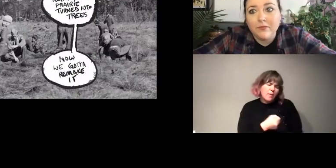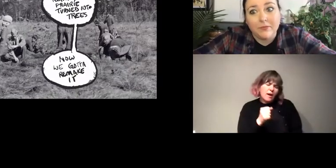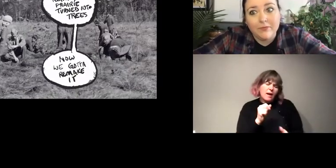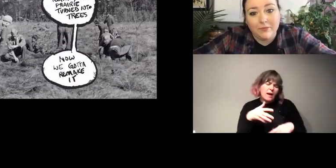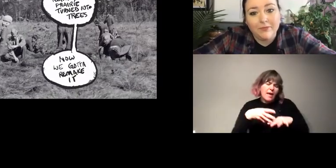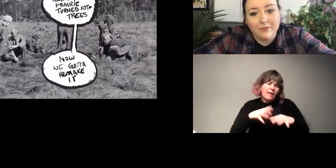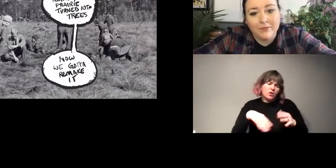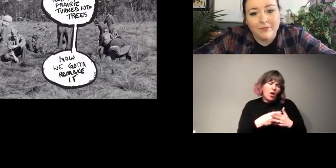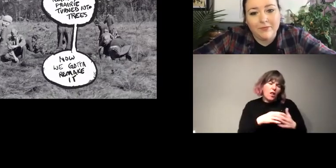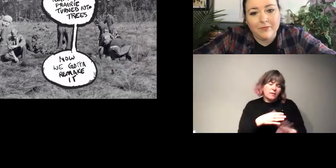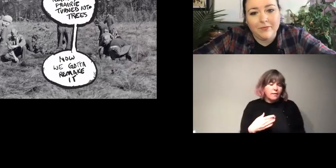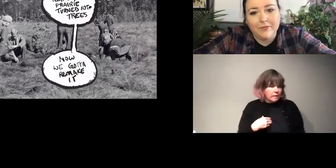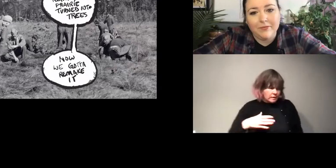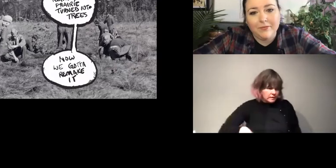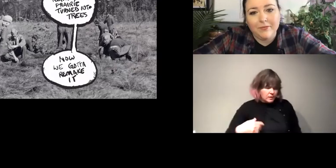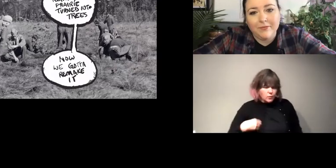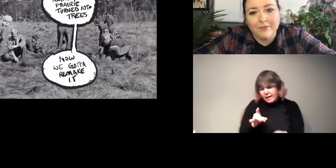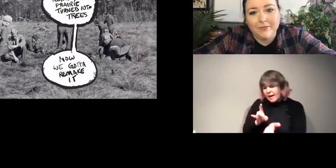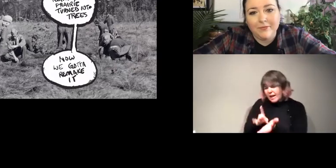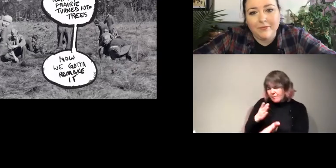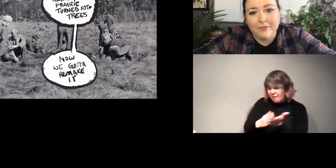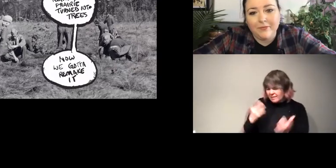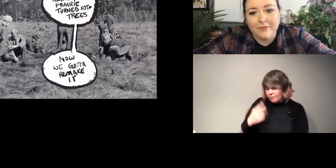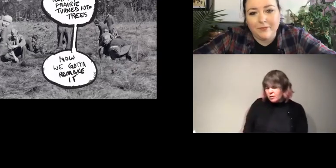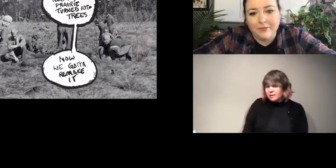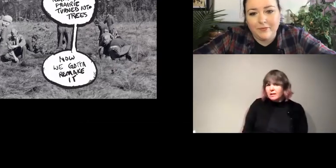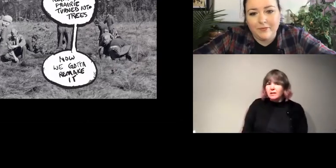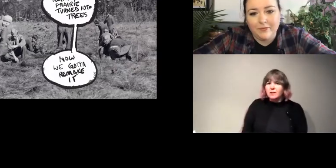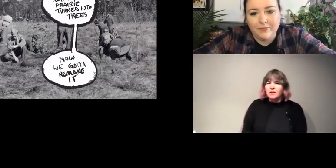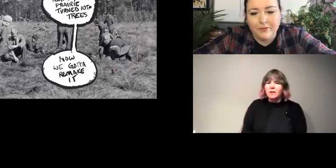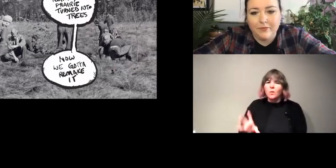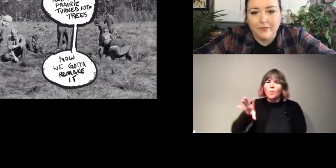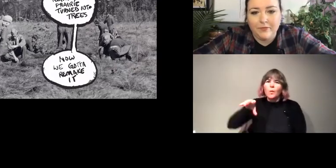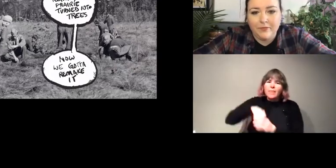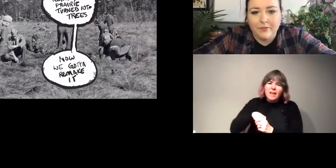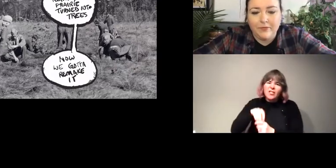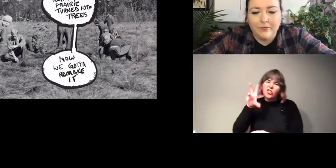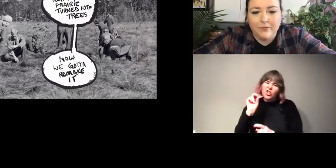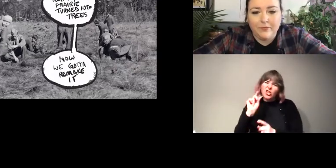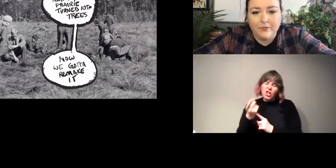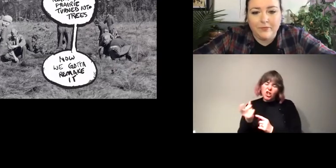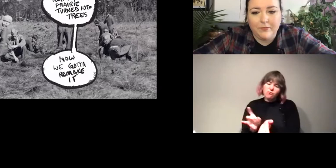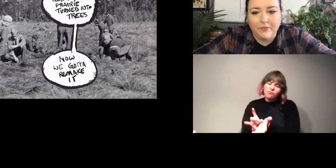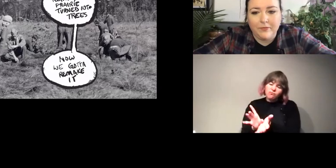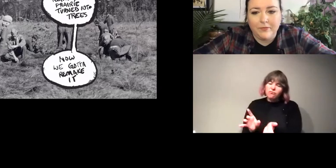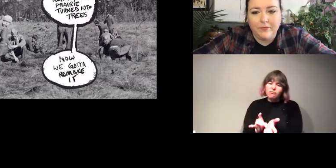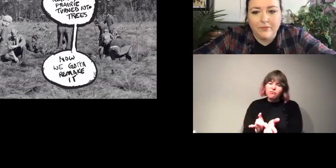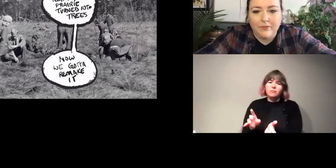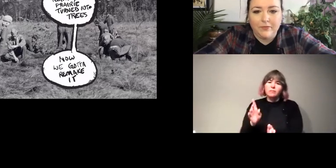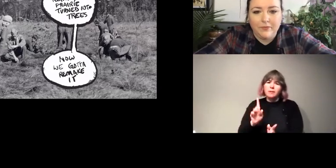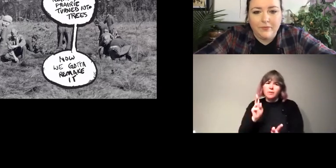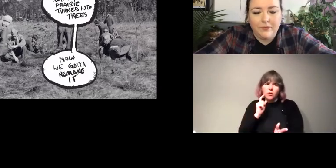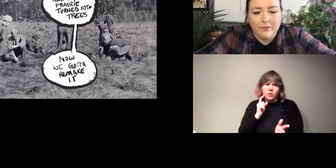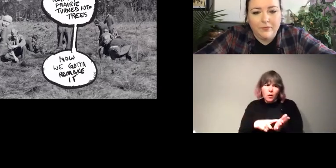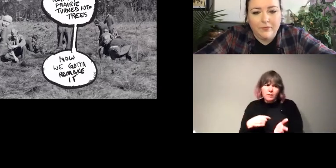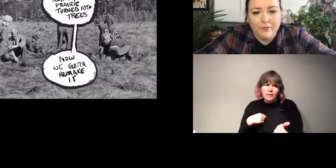didn't. When we kicked them out for some reason, like within 30 years, people notice, and they have documents